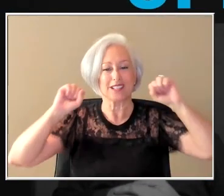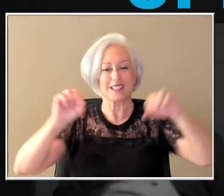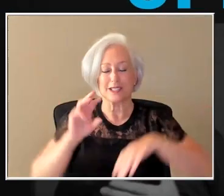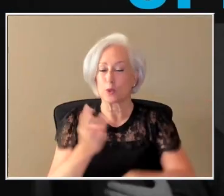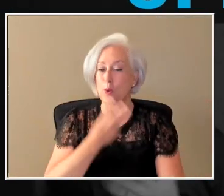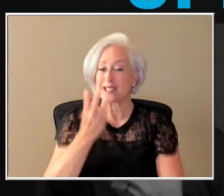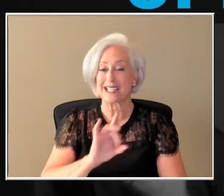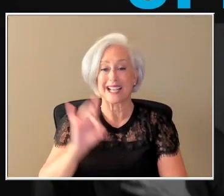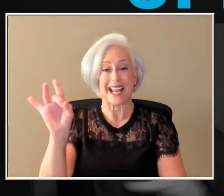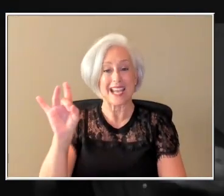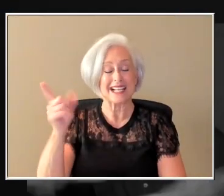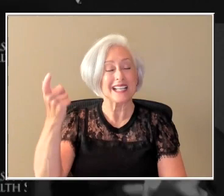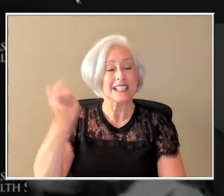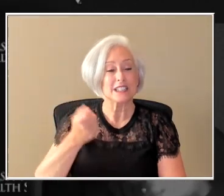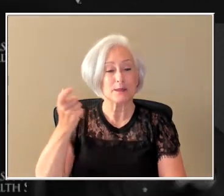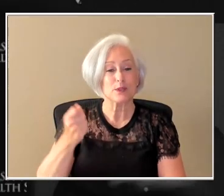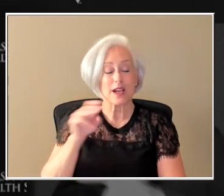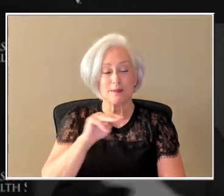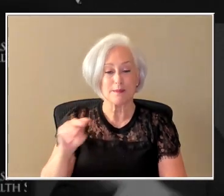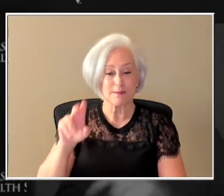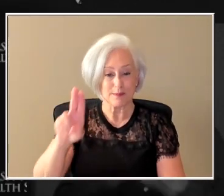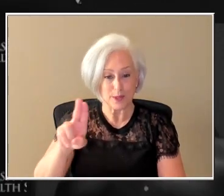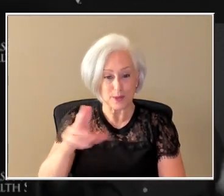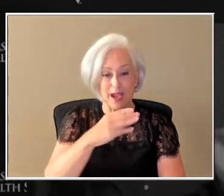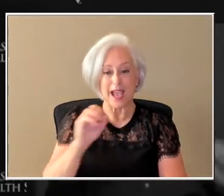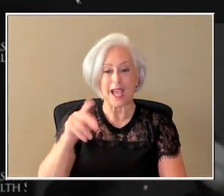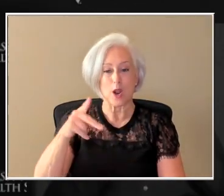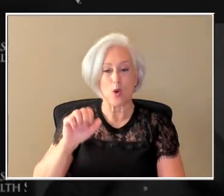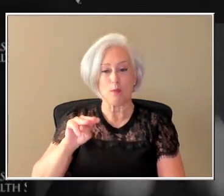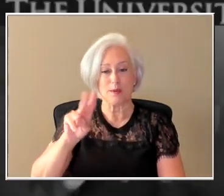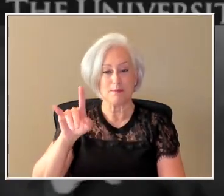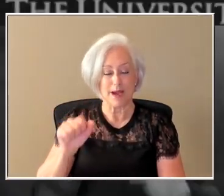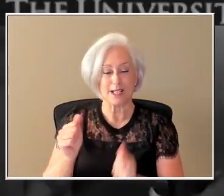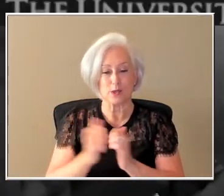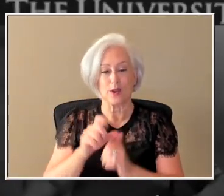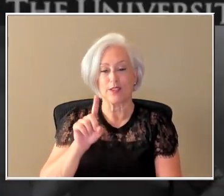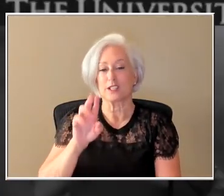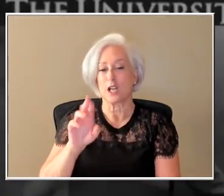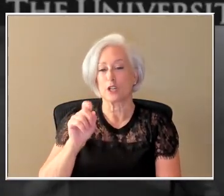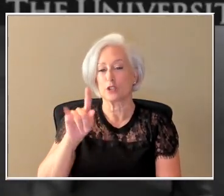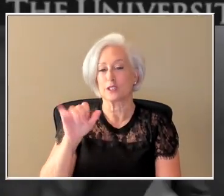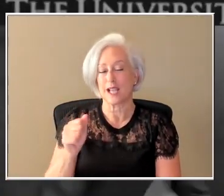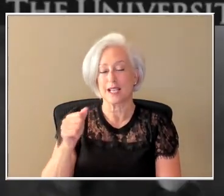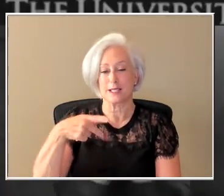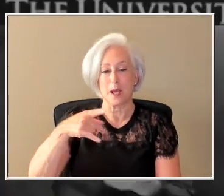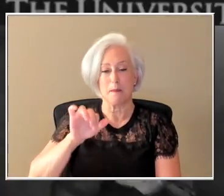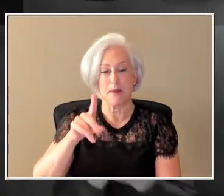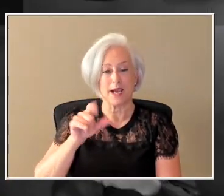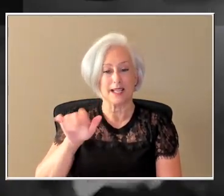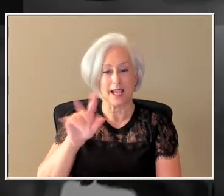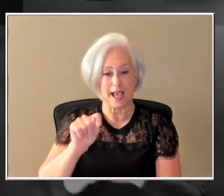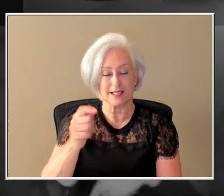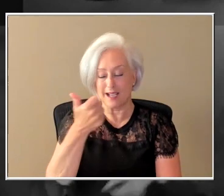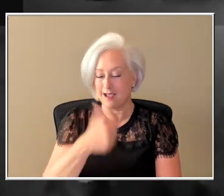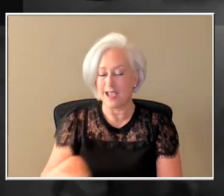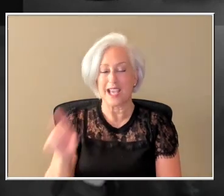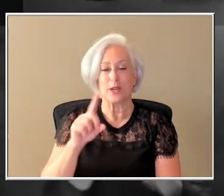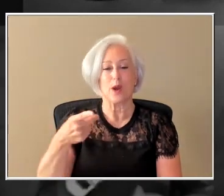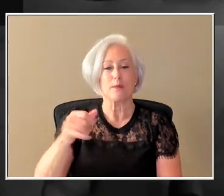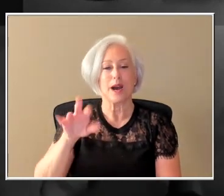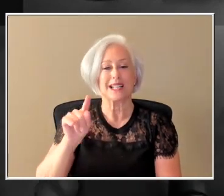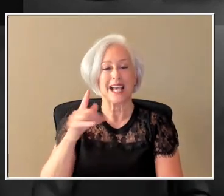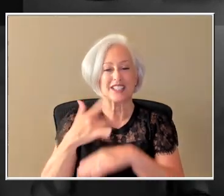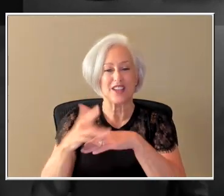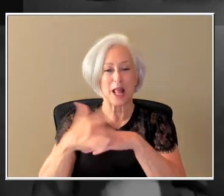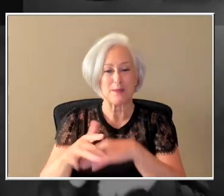Subscribe to our Morning Medical Update and Open Mics with Dr. Stites podcast. Now everywhere podcasts are available.